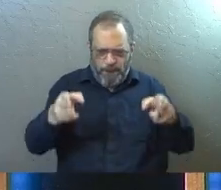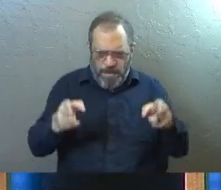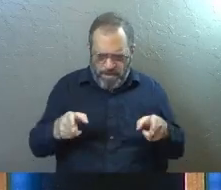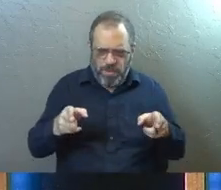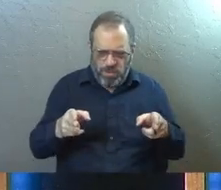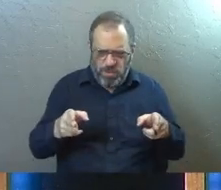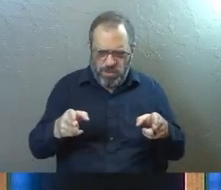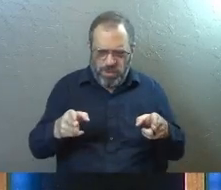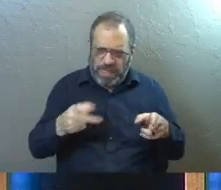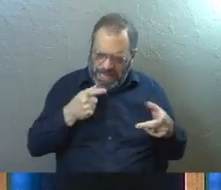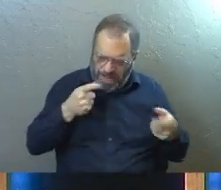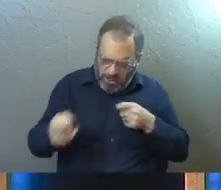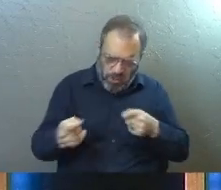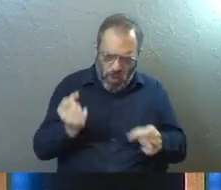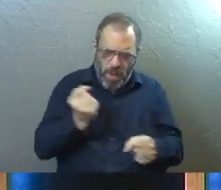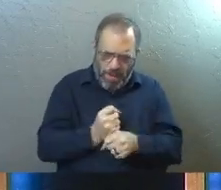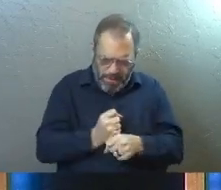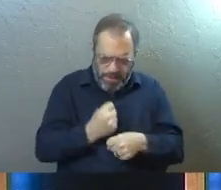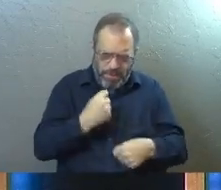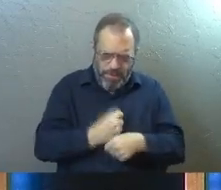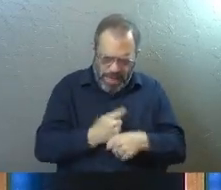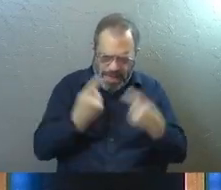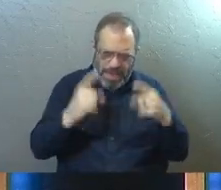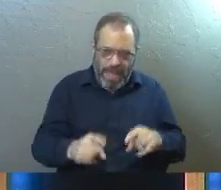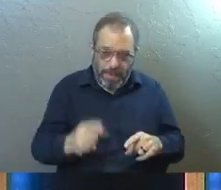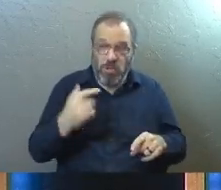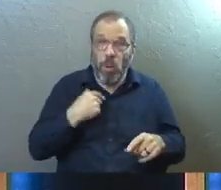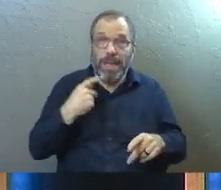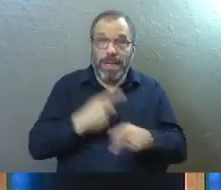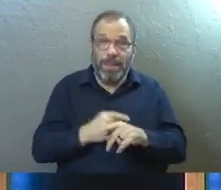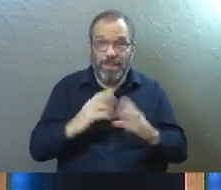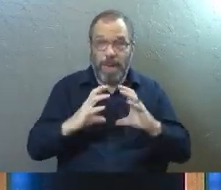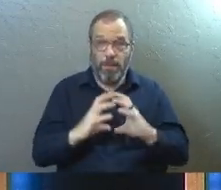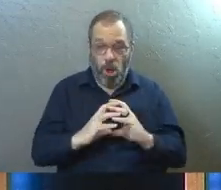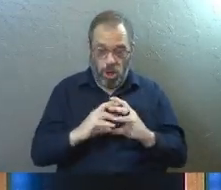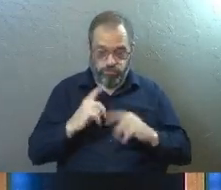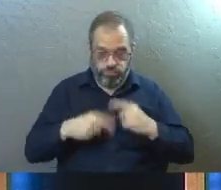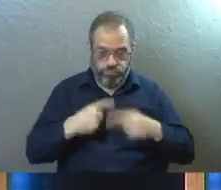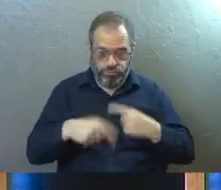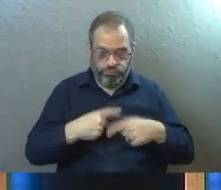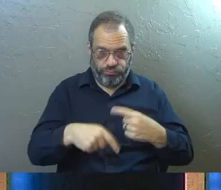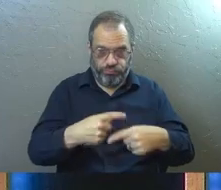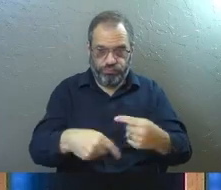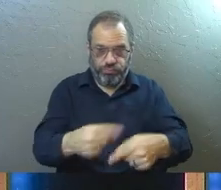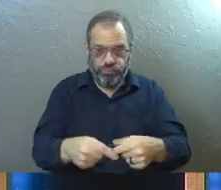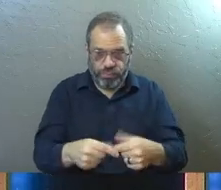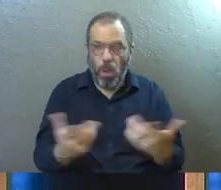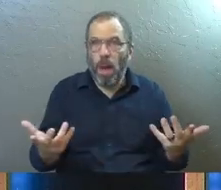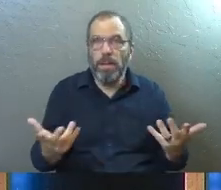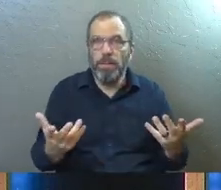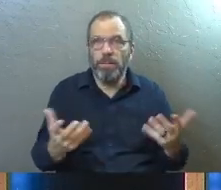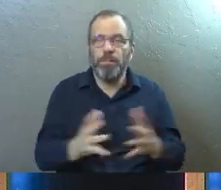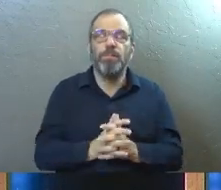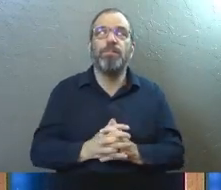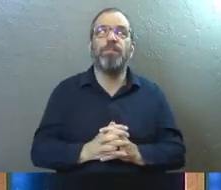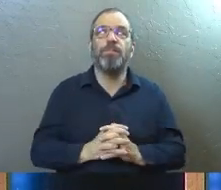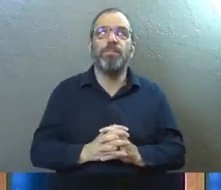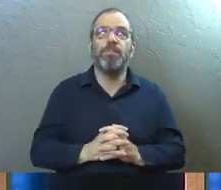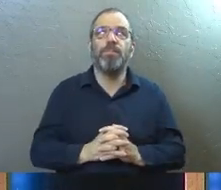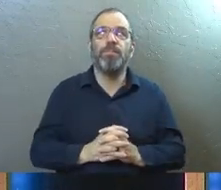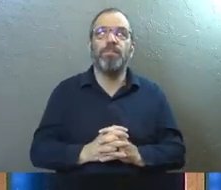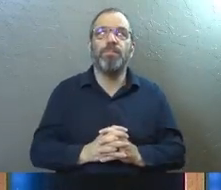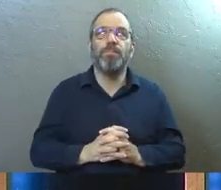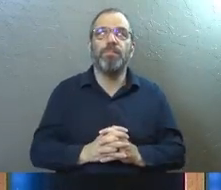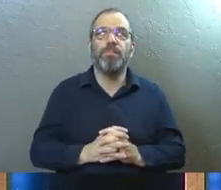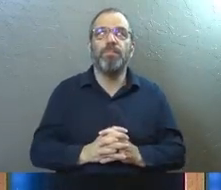that I'm okay to control and to make happen so that I can help the ball keep moving down as God changes me? And I would say the